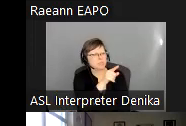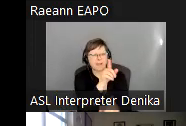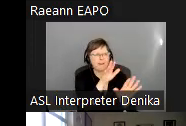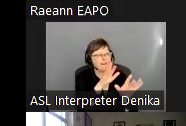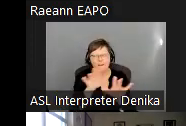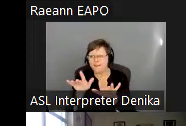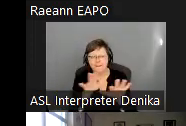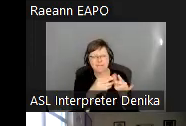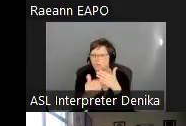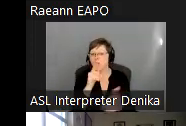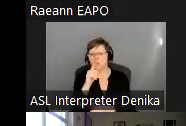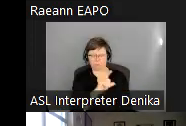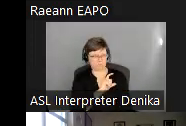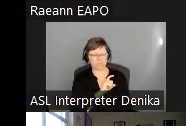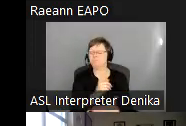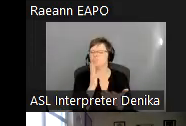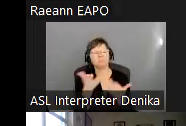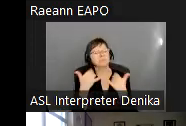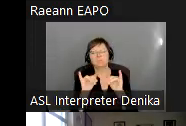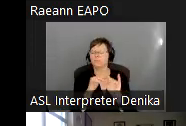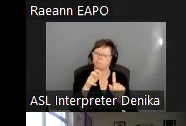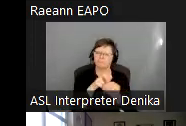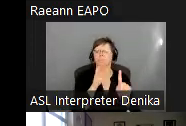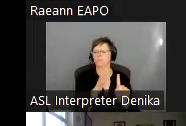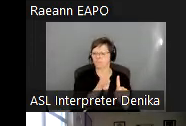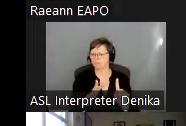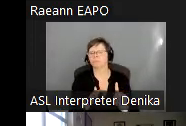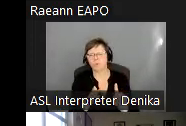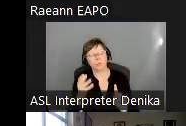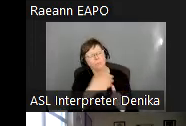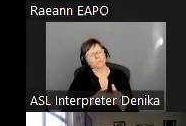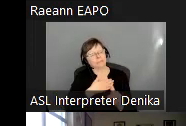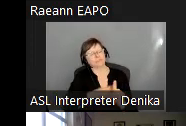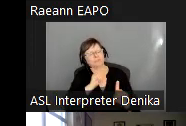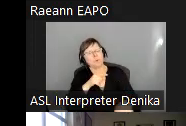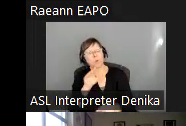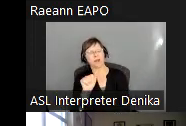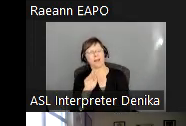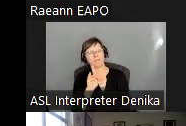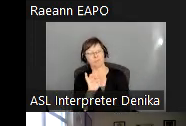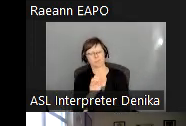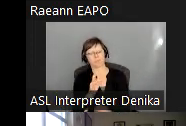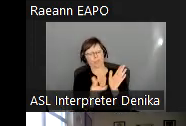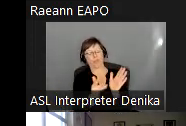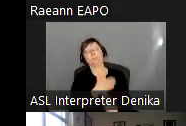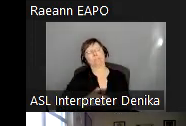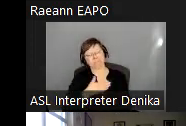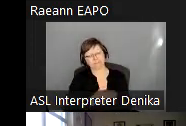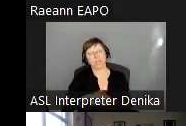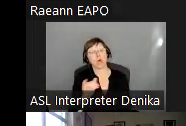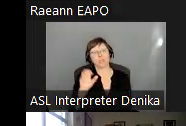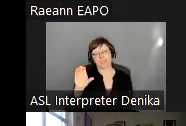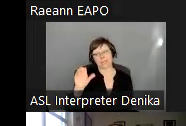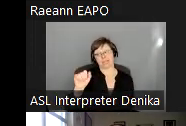So again, if you have an opportunity on social media, what have you, to report the abuse, that's a great tip, and to report at the Canadian Fraud Center.